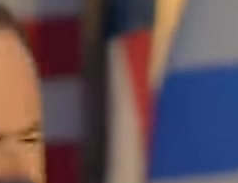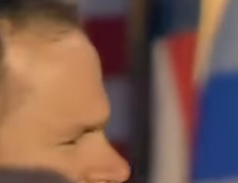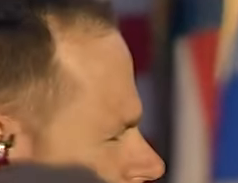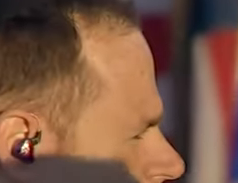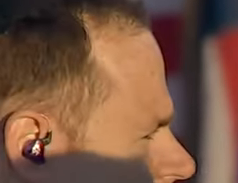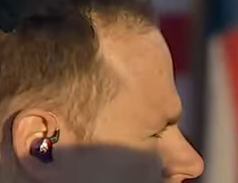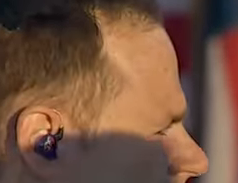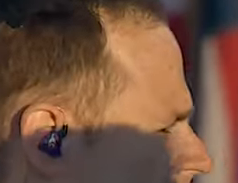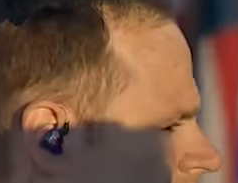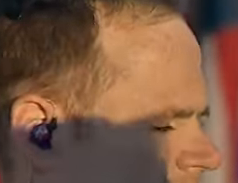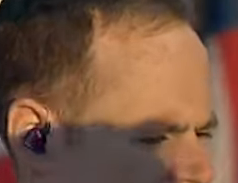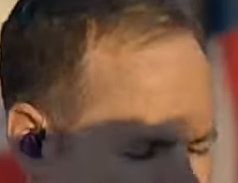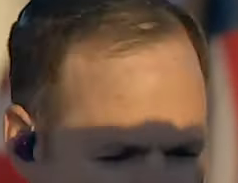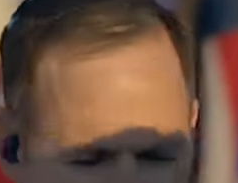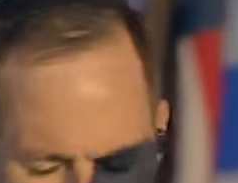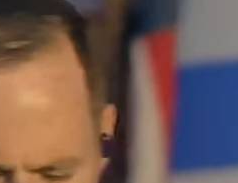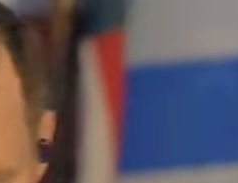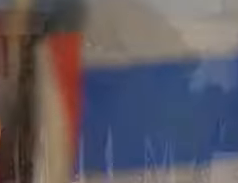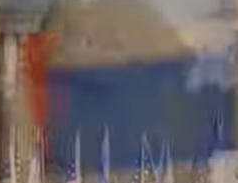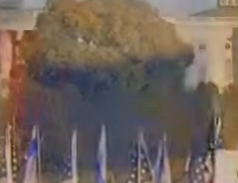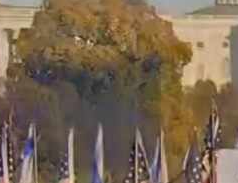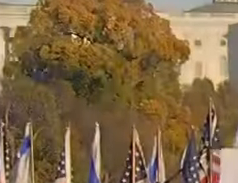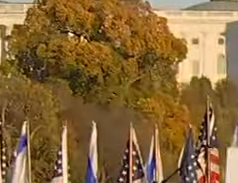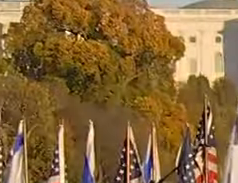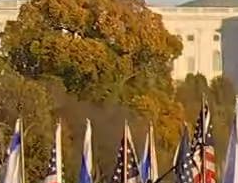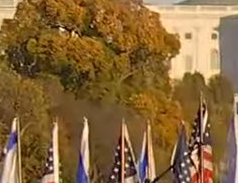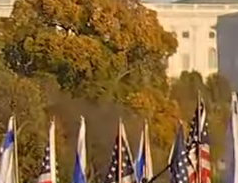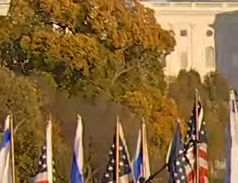you. Am